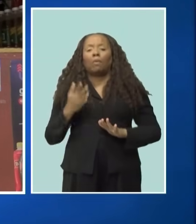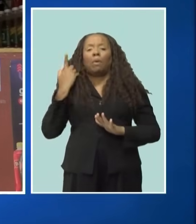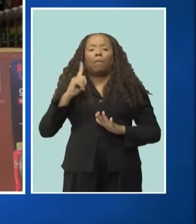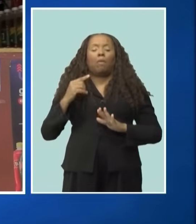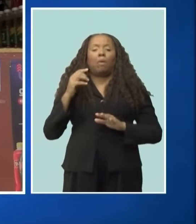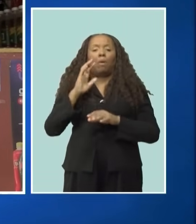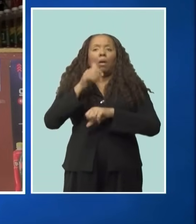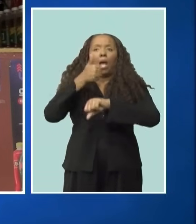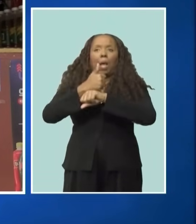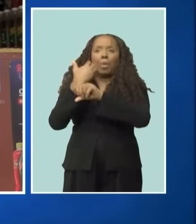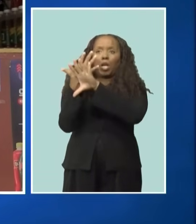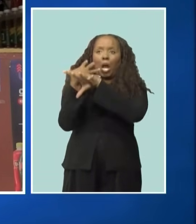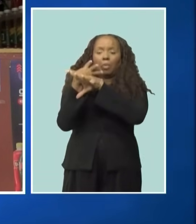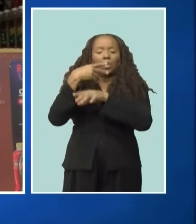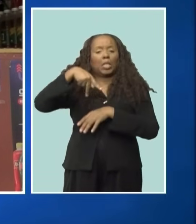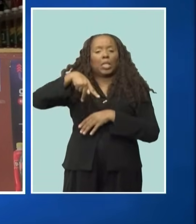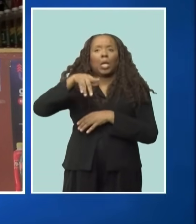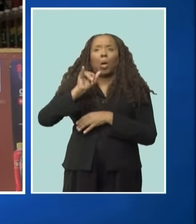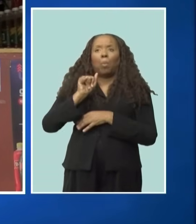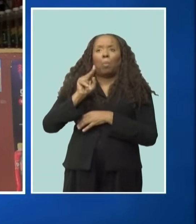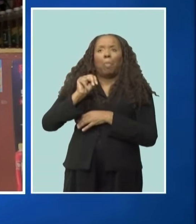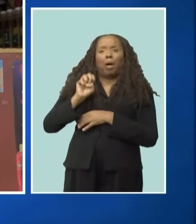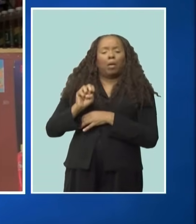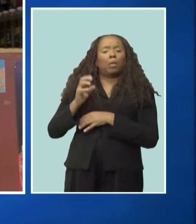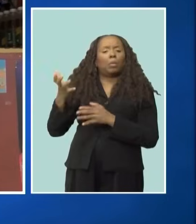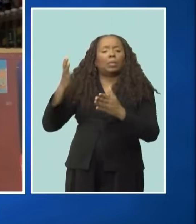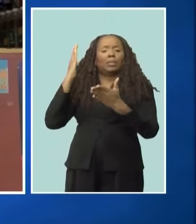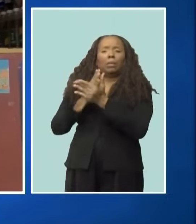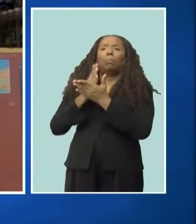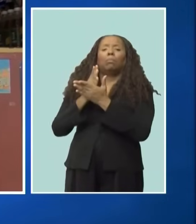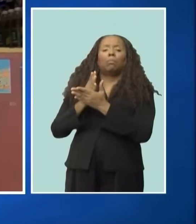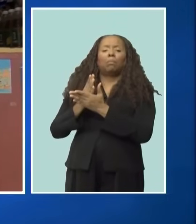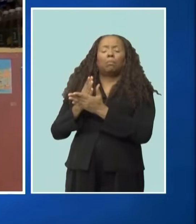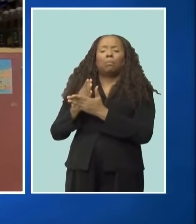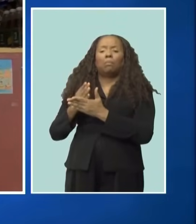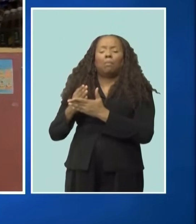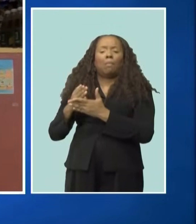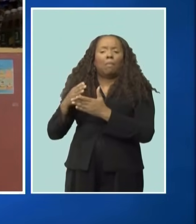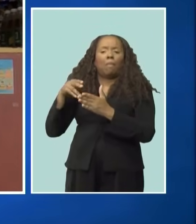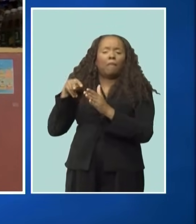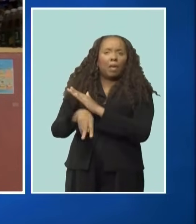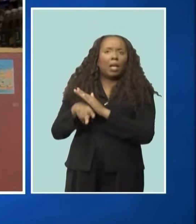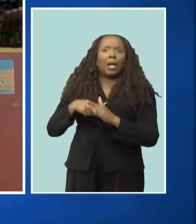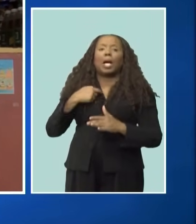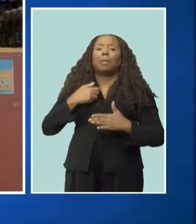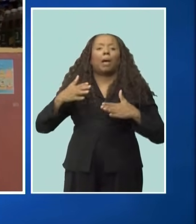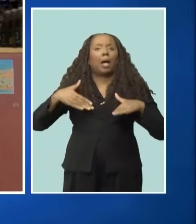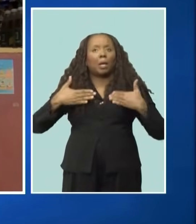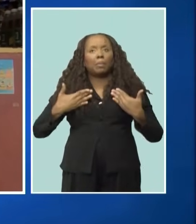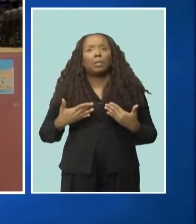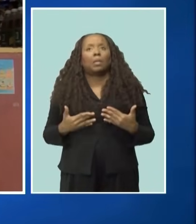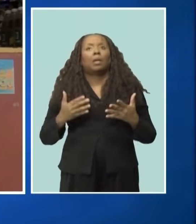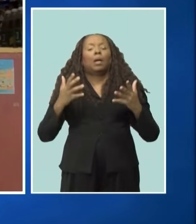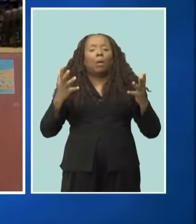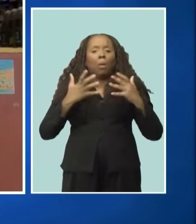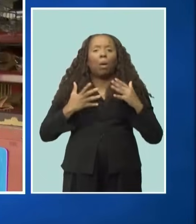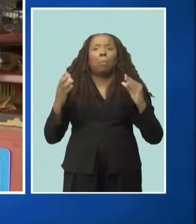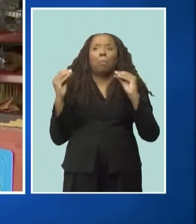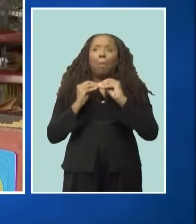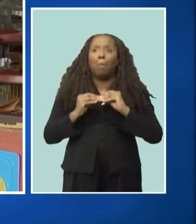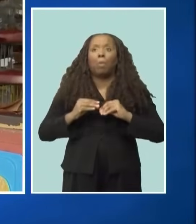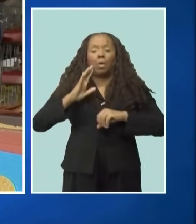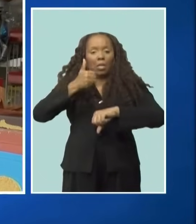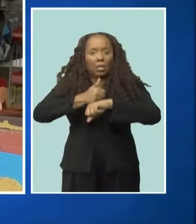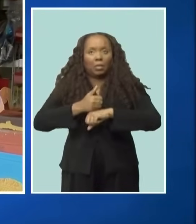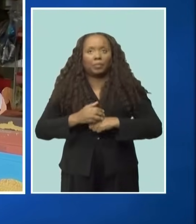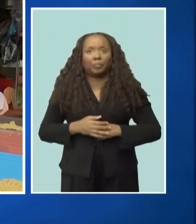Pine to stop the violence. And they're glad at the Pine, and they want more in the Pine. They want